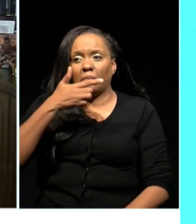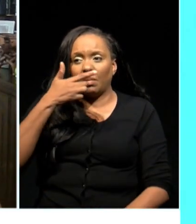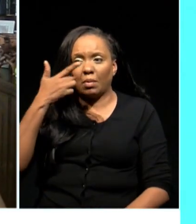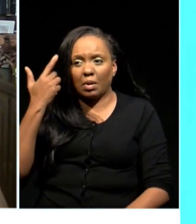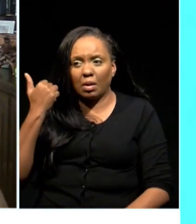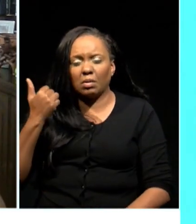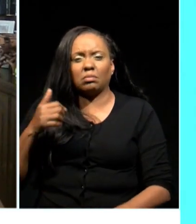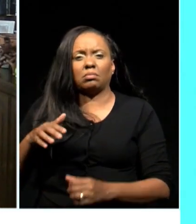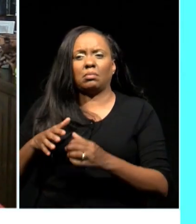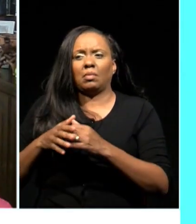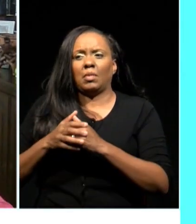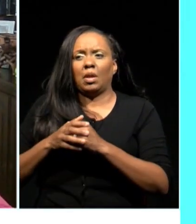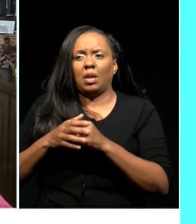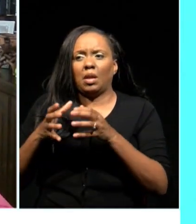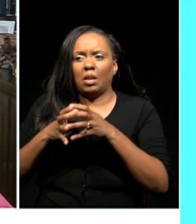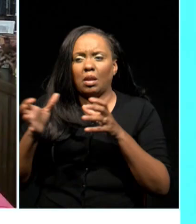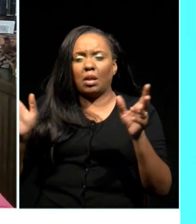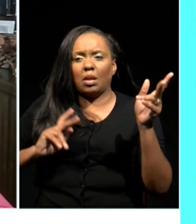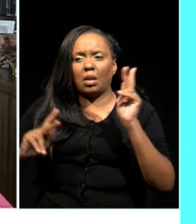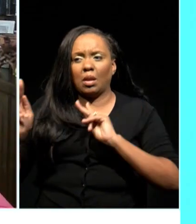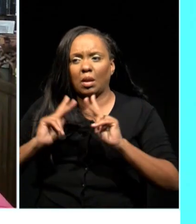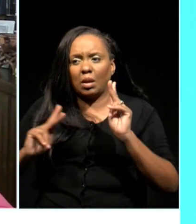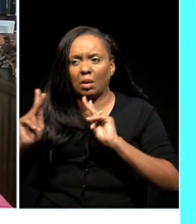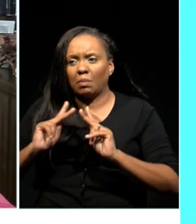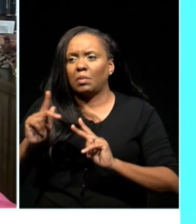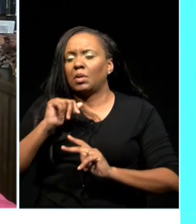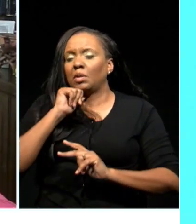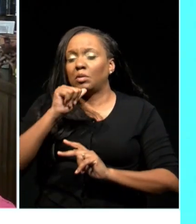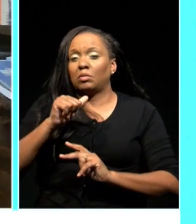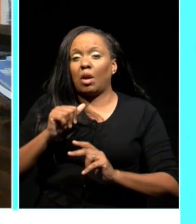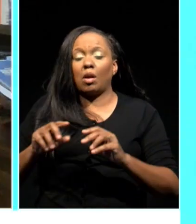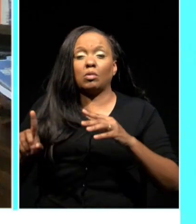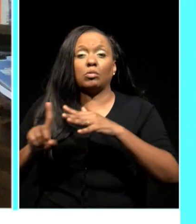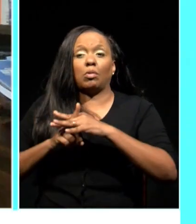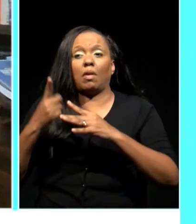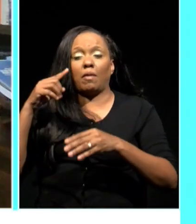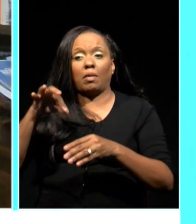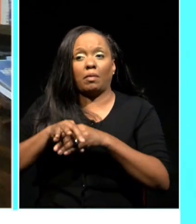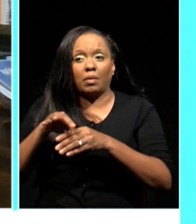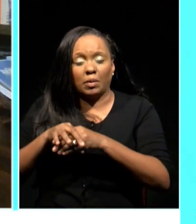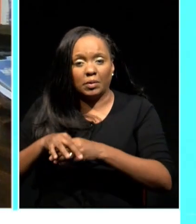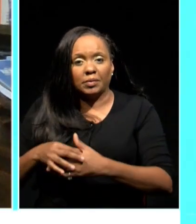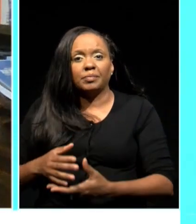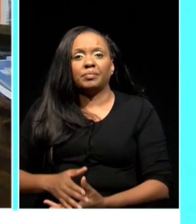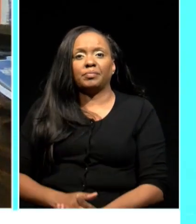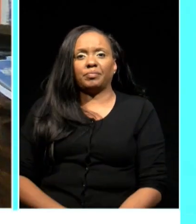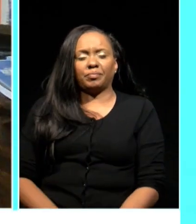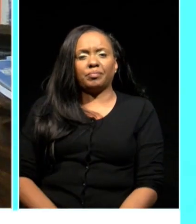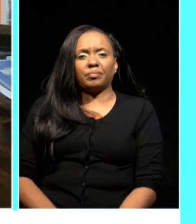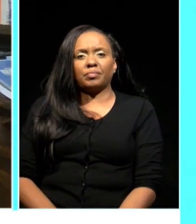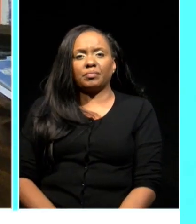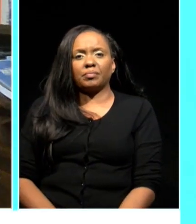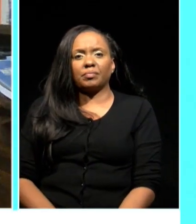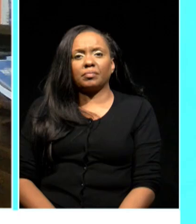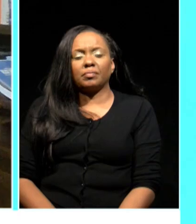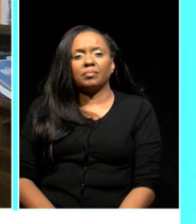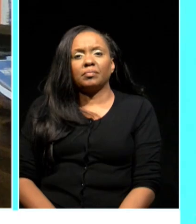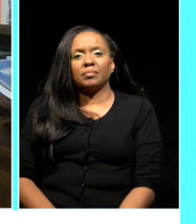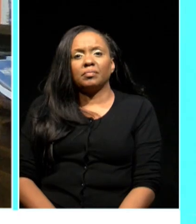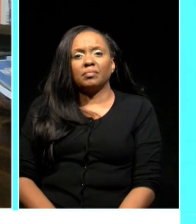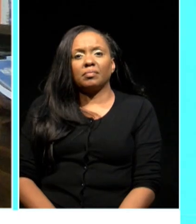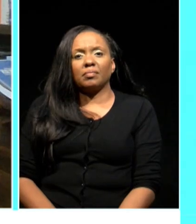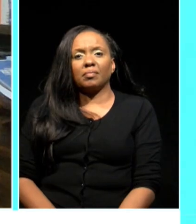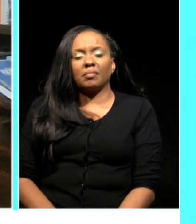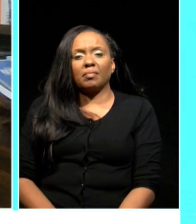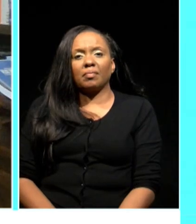that absenteeism which we saw in the vote, and that in the turnout. And that absenteeism suggests to me that there are a